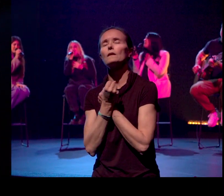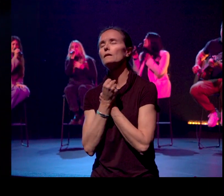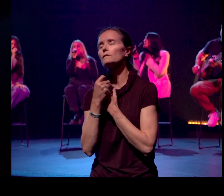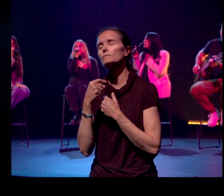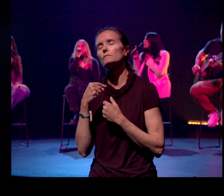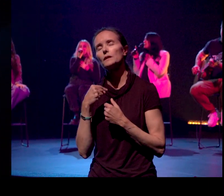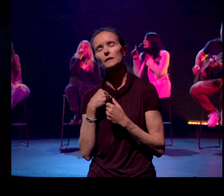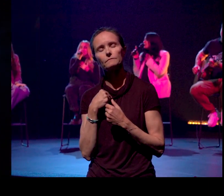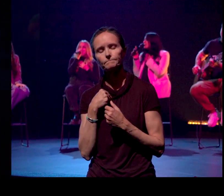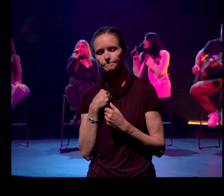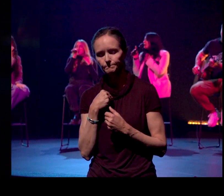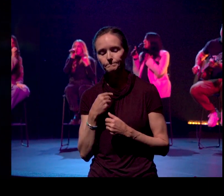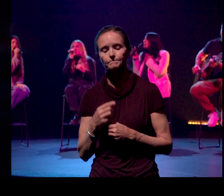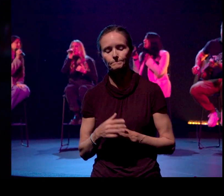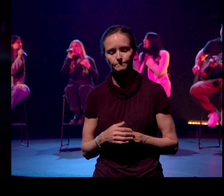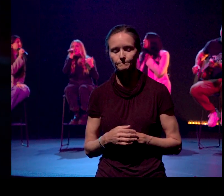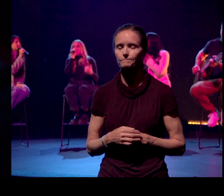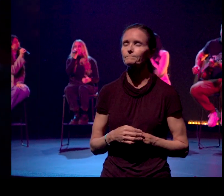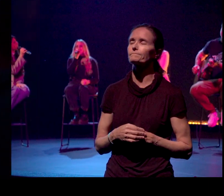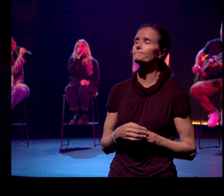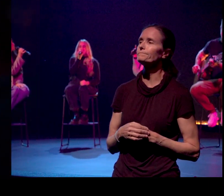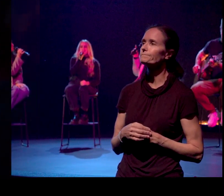love me. You love me.